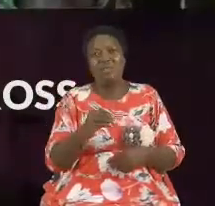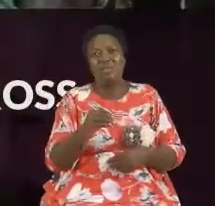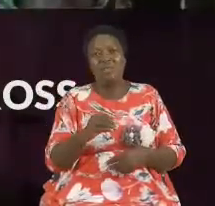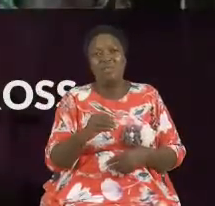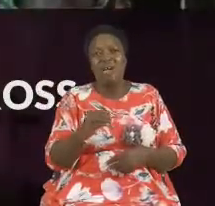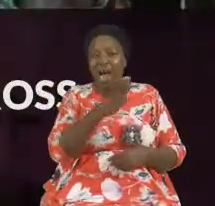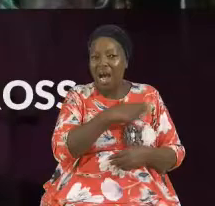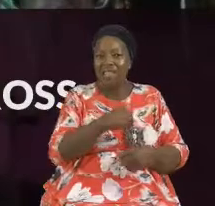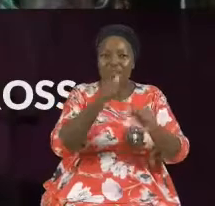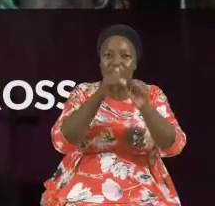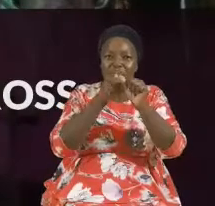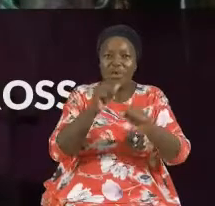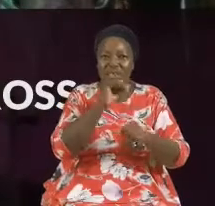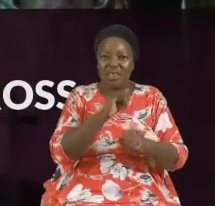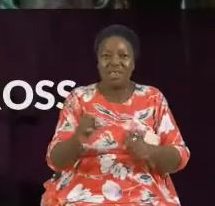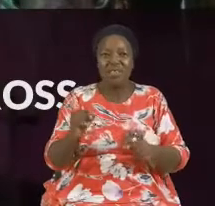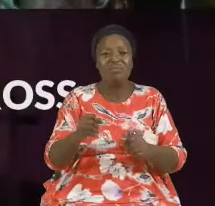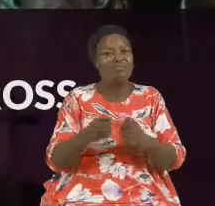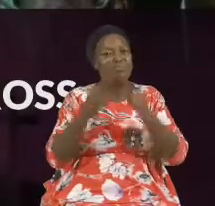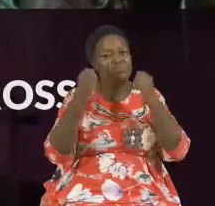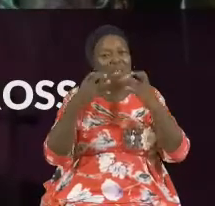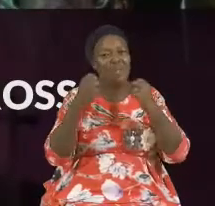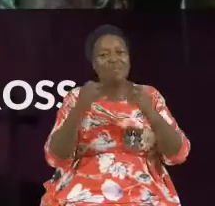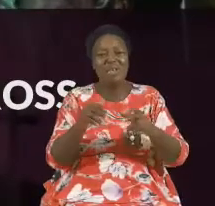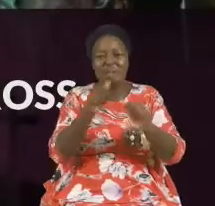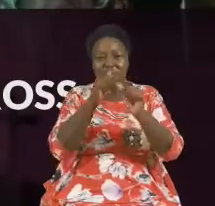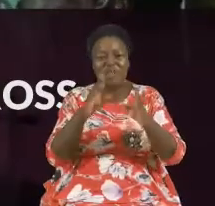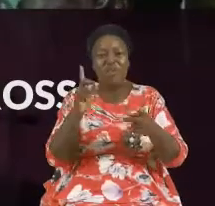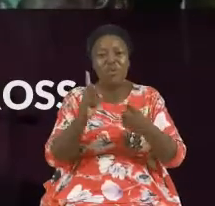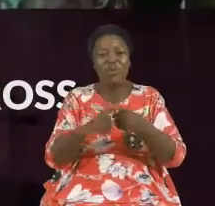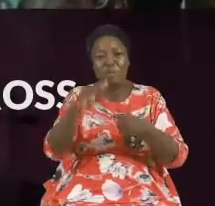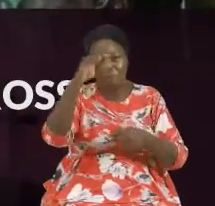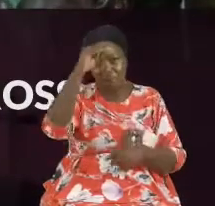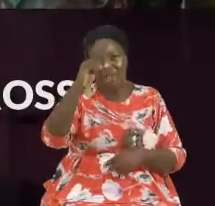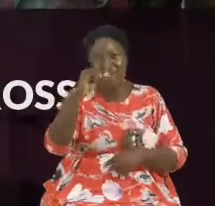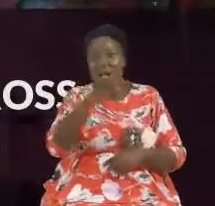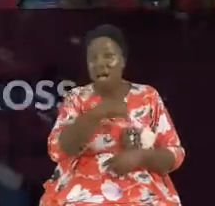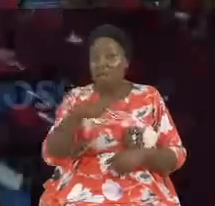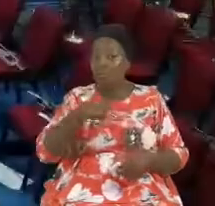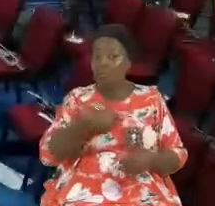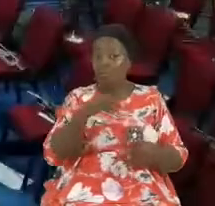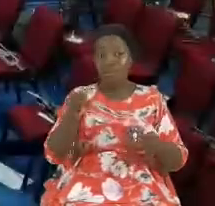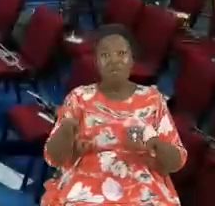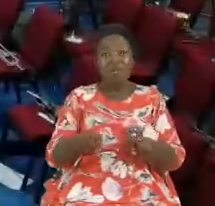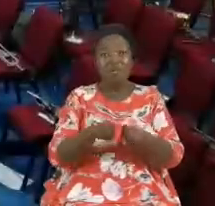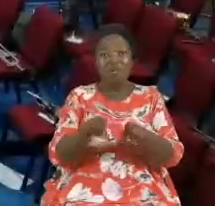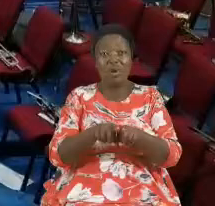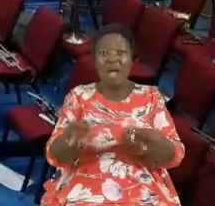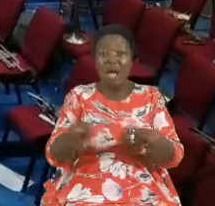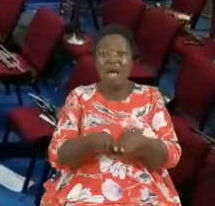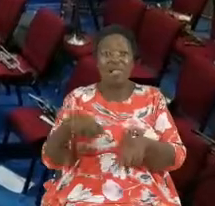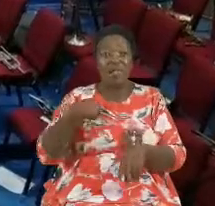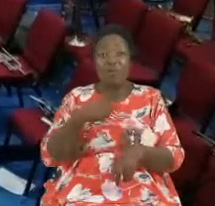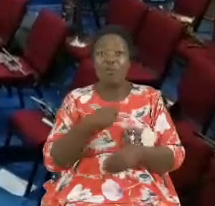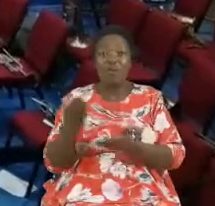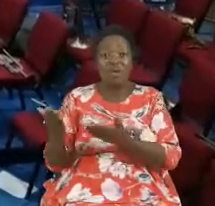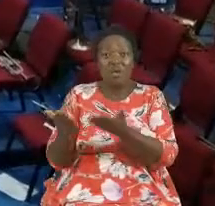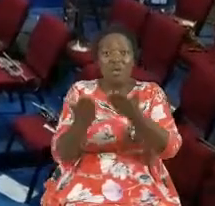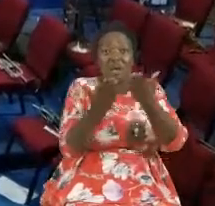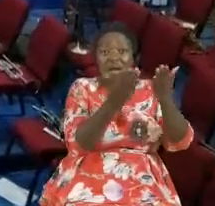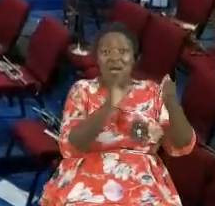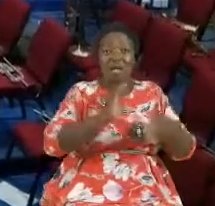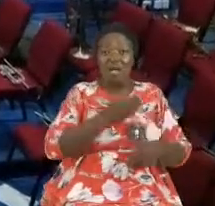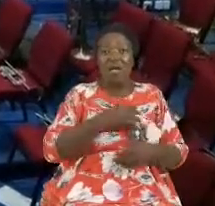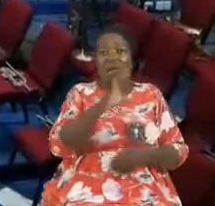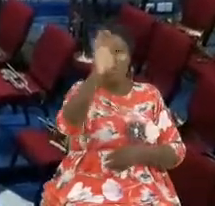humanity, reconciliation to humanity, and blessings, a lot of blessings for humanity. And with